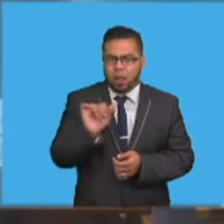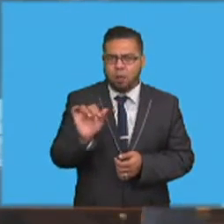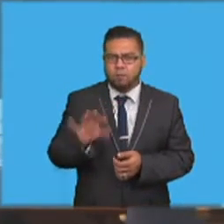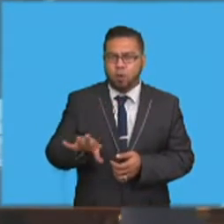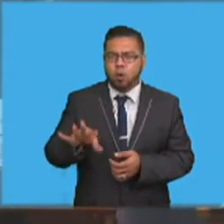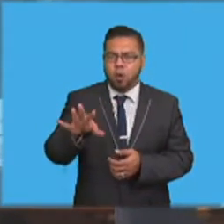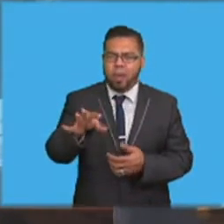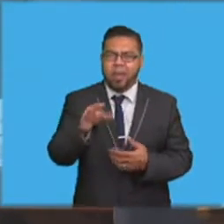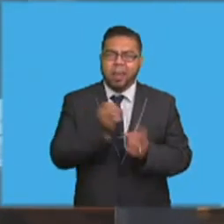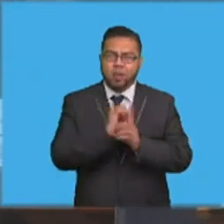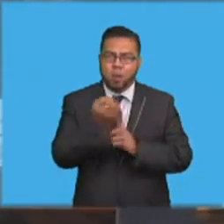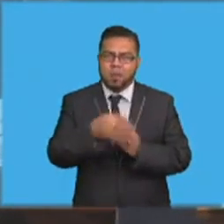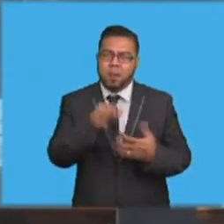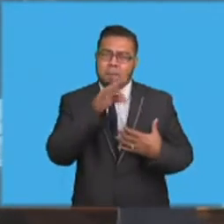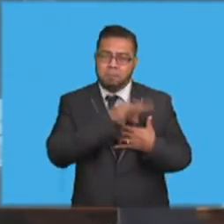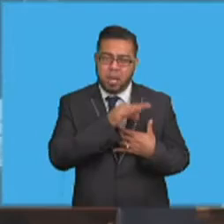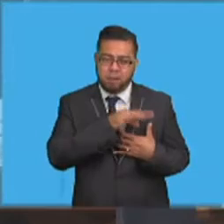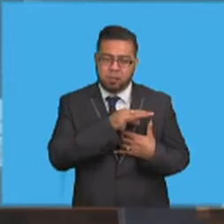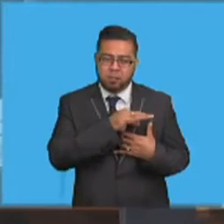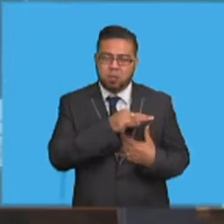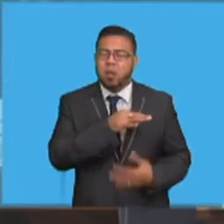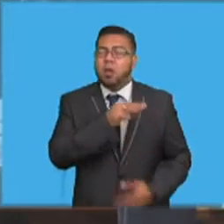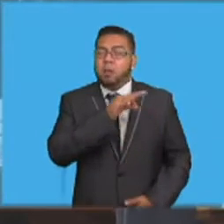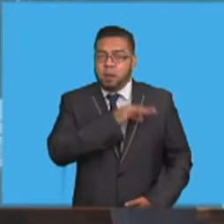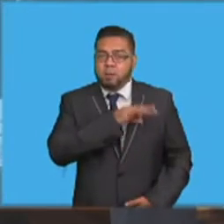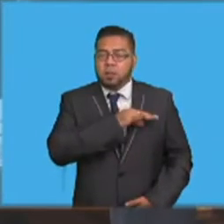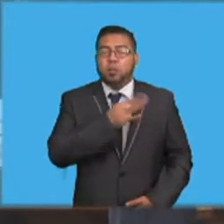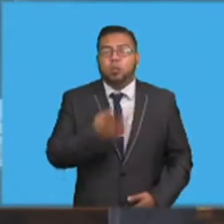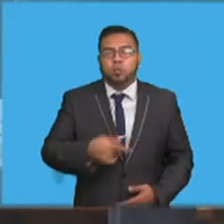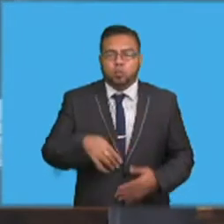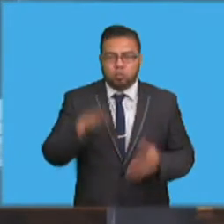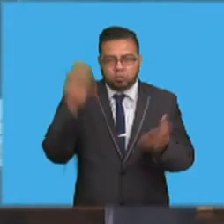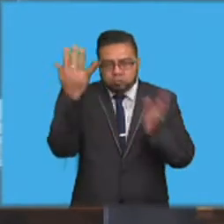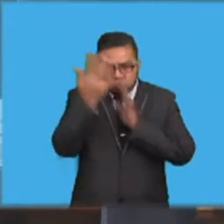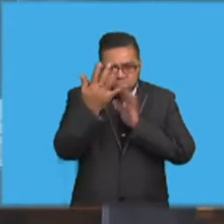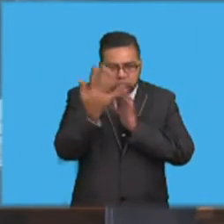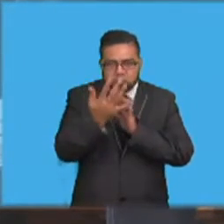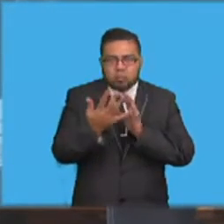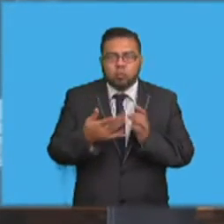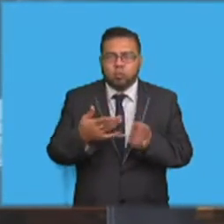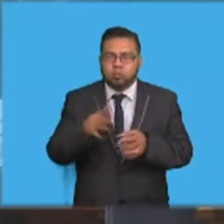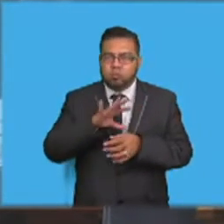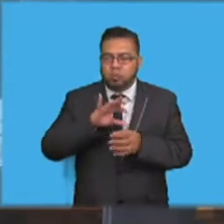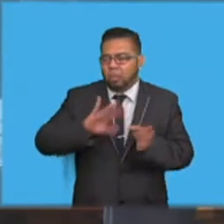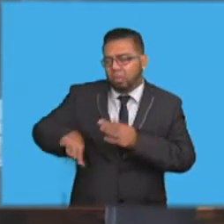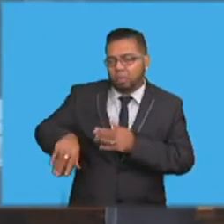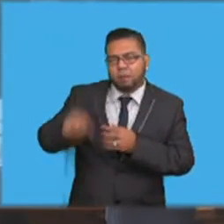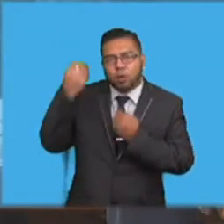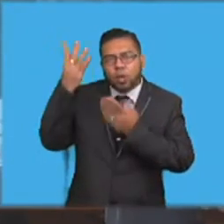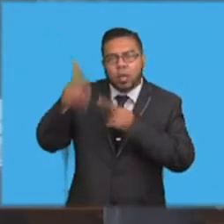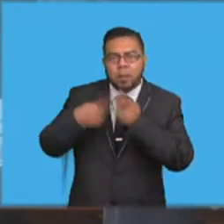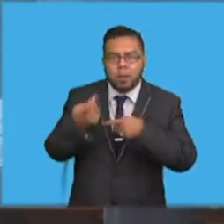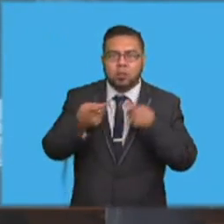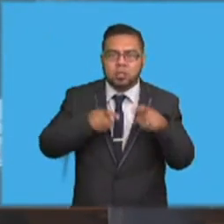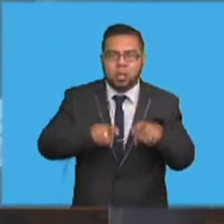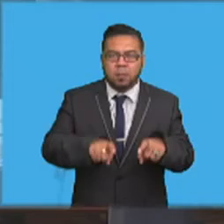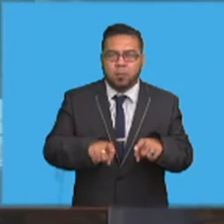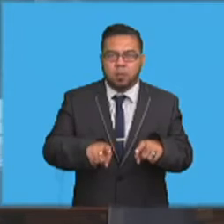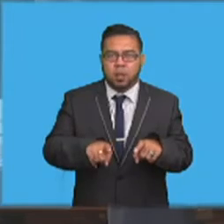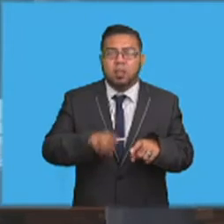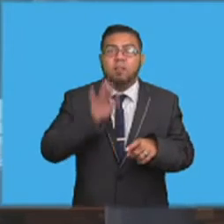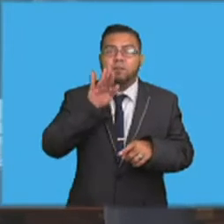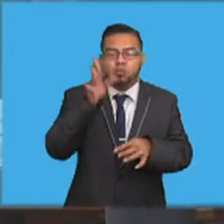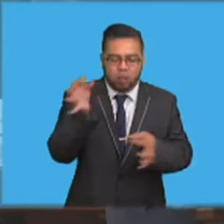economic benefits to cloud the important decisions of ensuring sustainability. We would not want ourselves